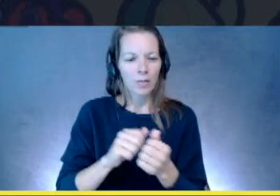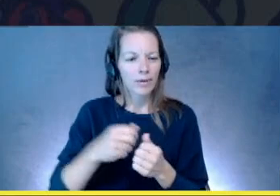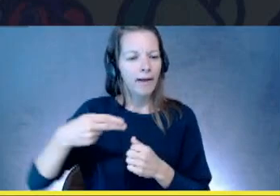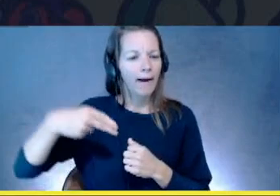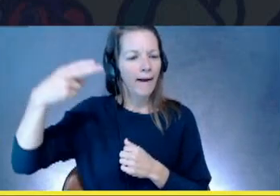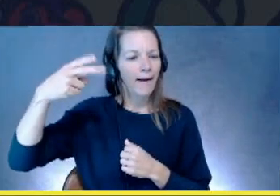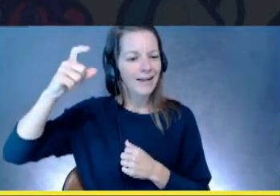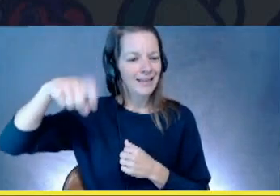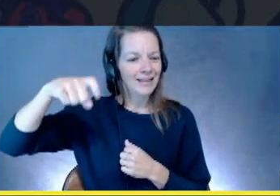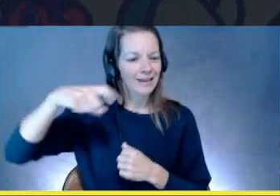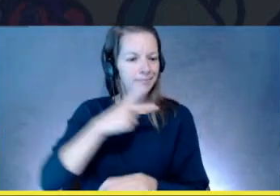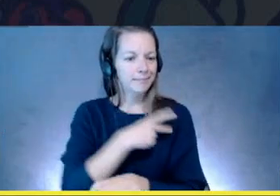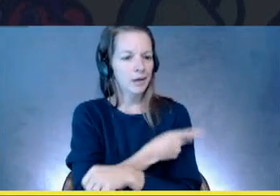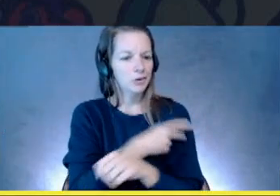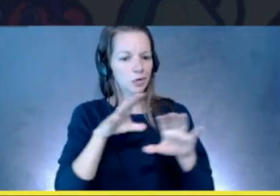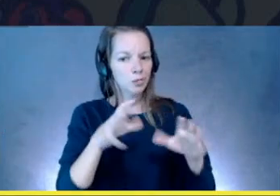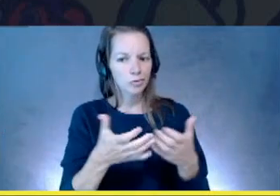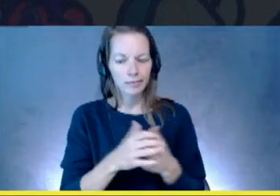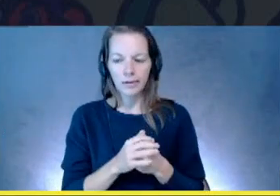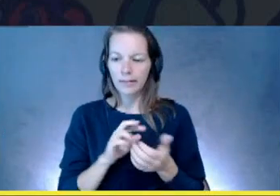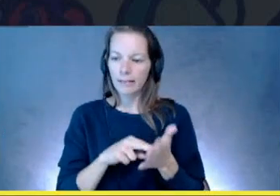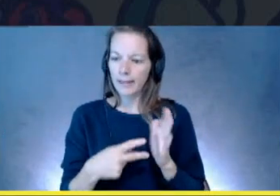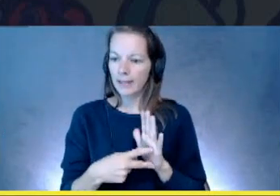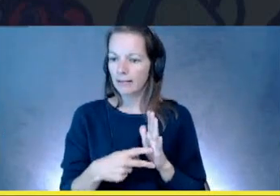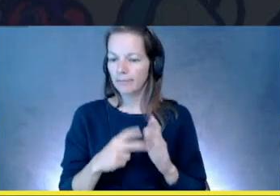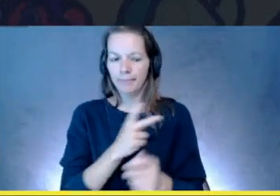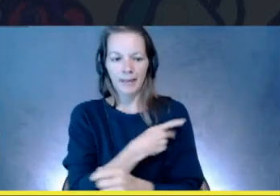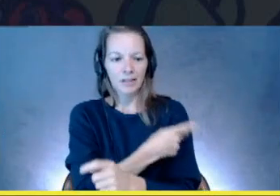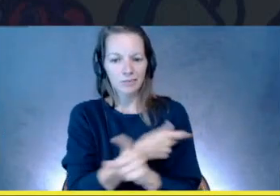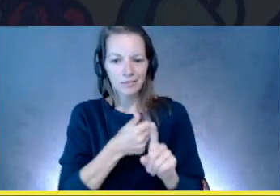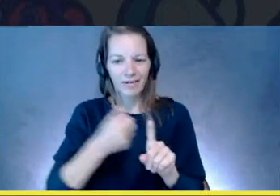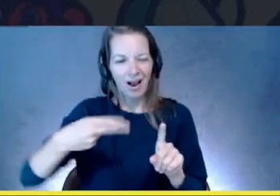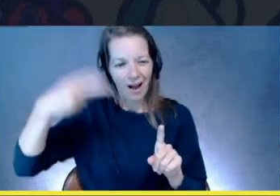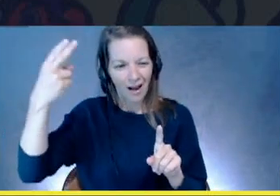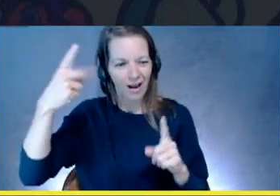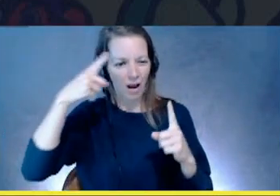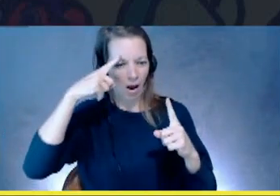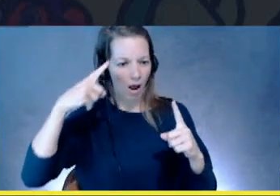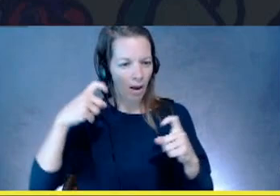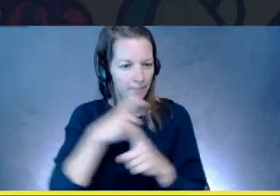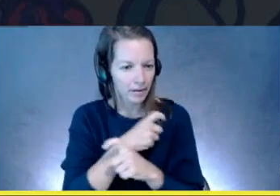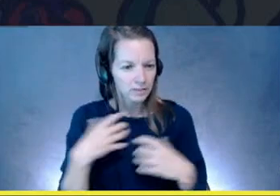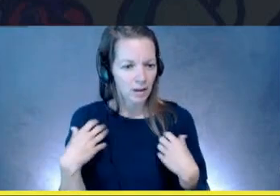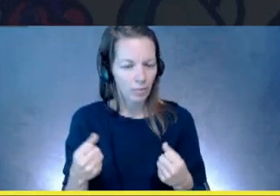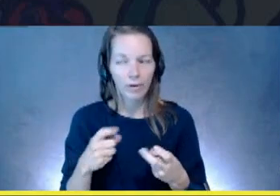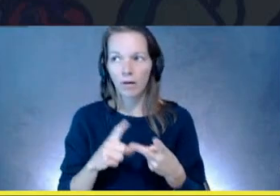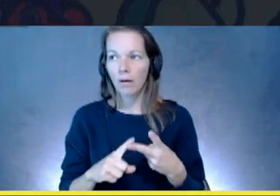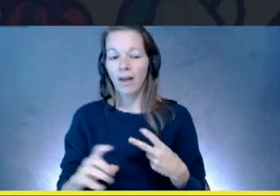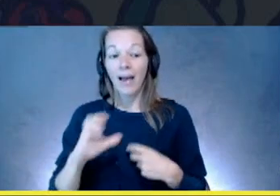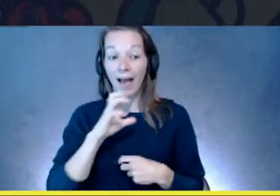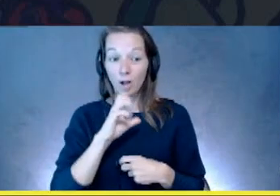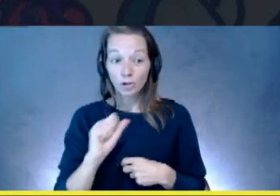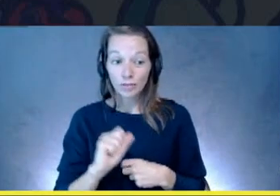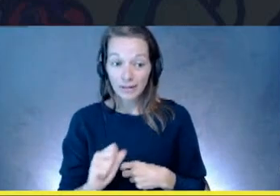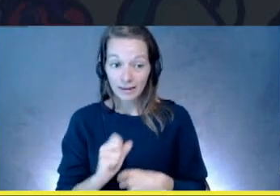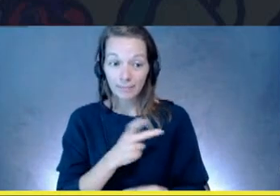are individuals with relatively high complexity, elderly patients, patients who are